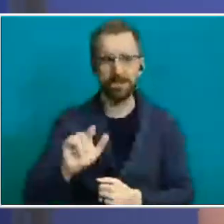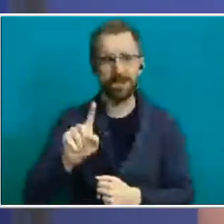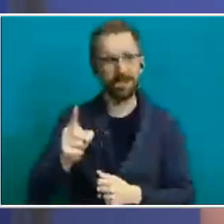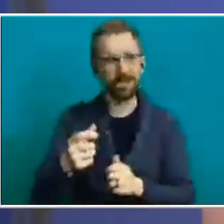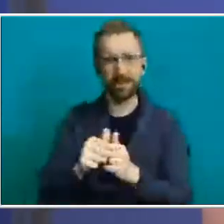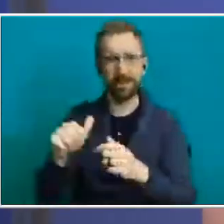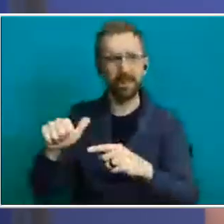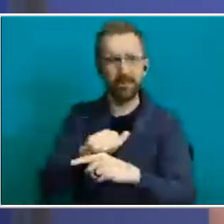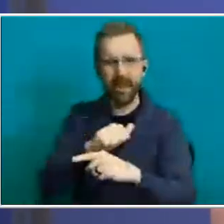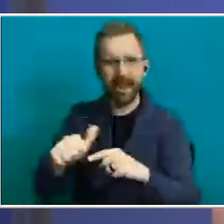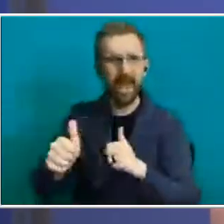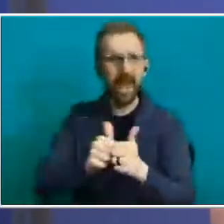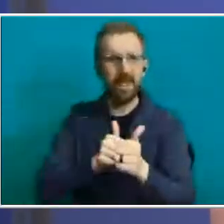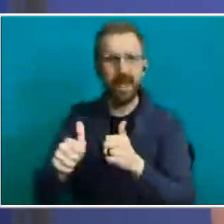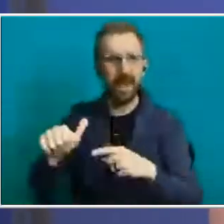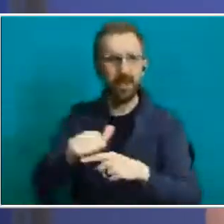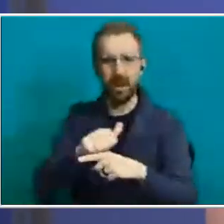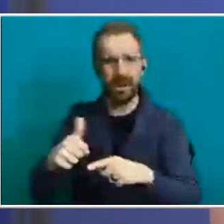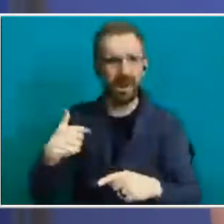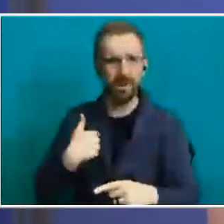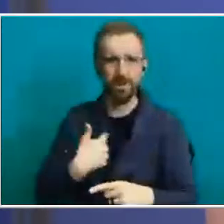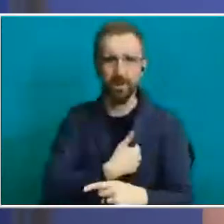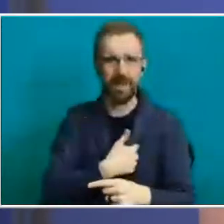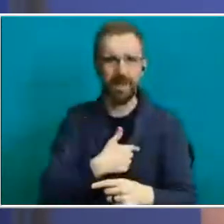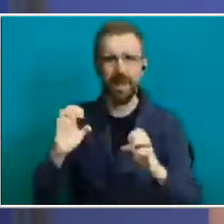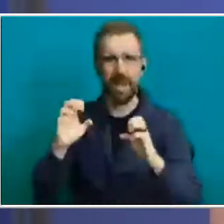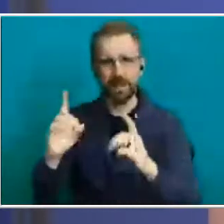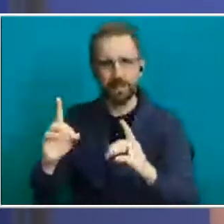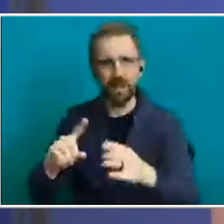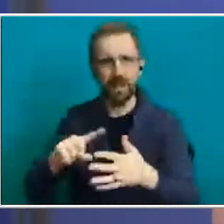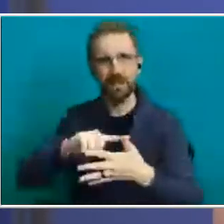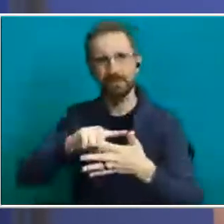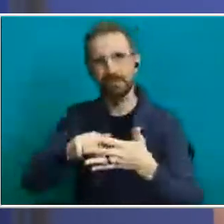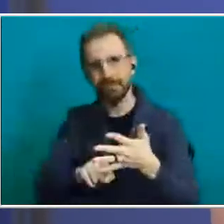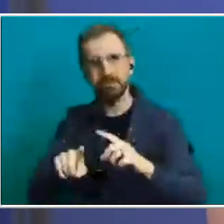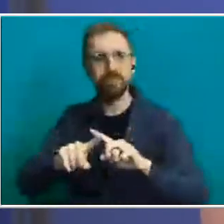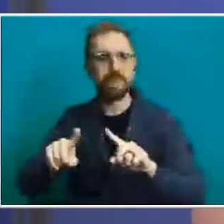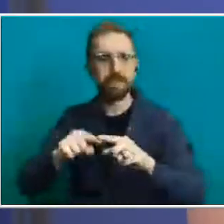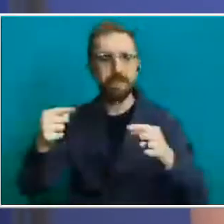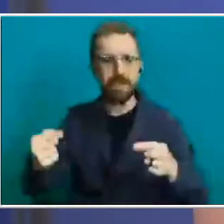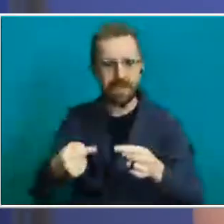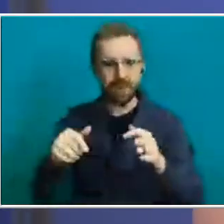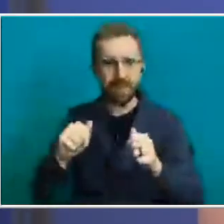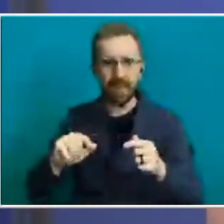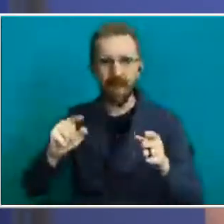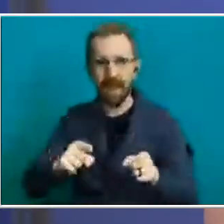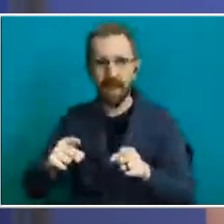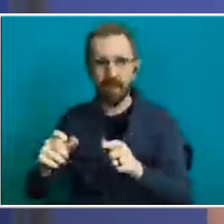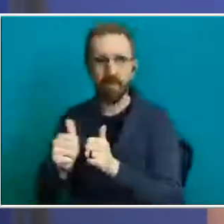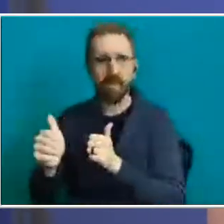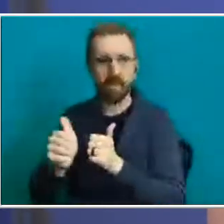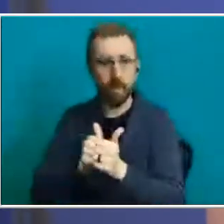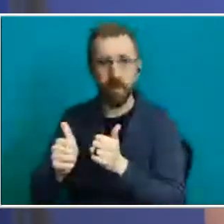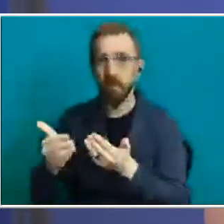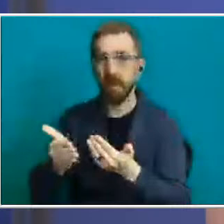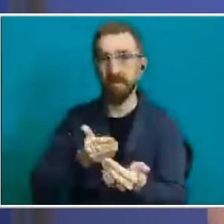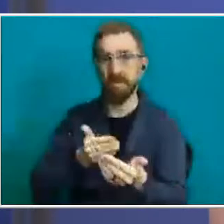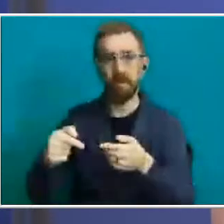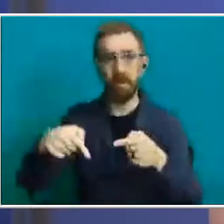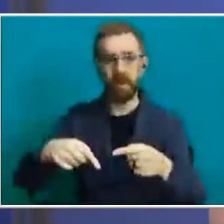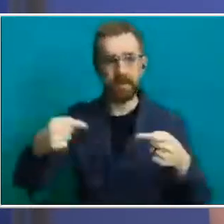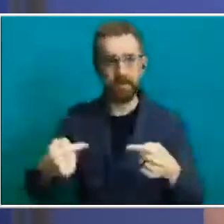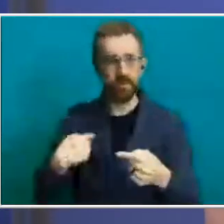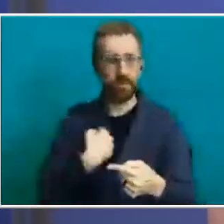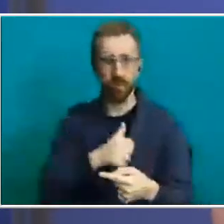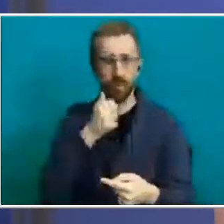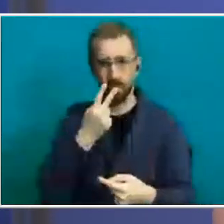training. We're educated in all the different injuries that can happen with sports. And so even though this is an injury that we don't see very often,